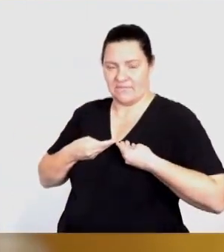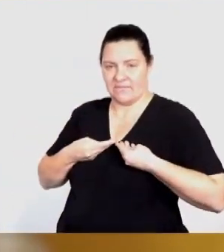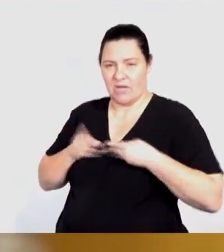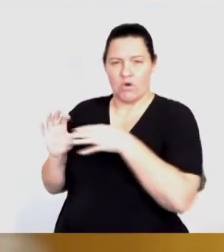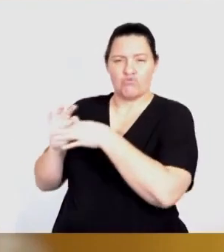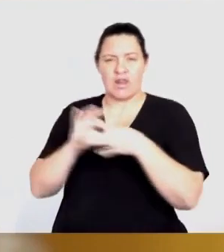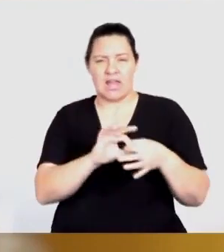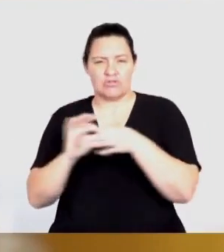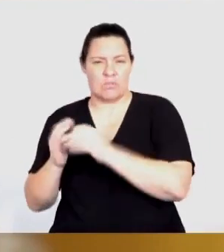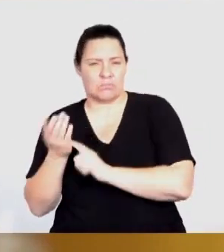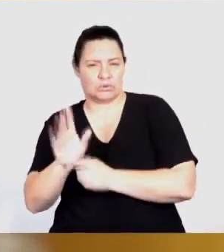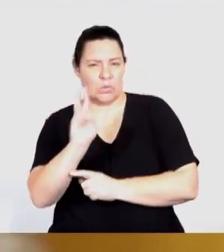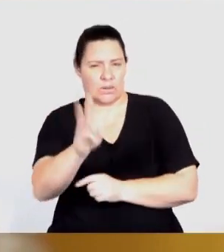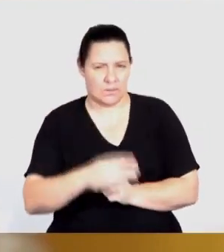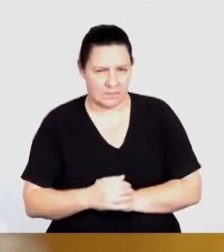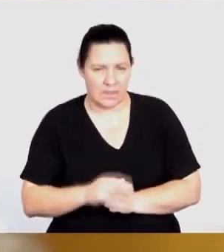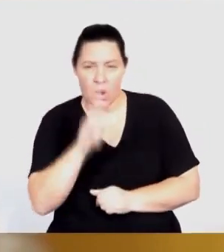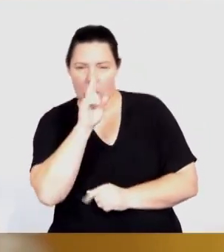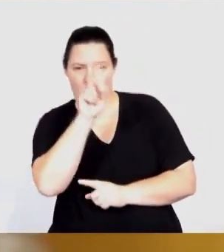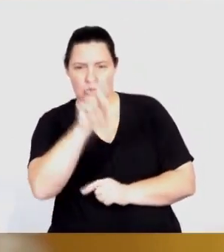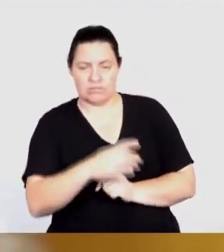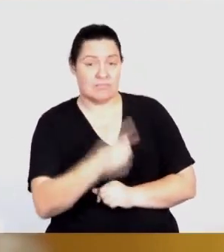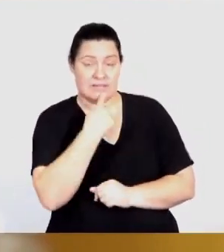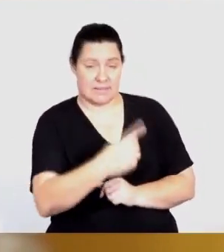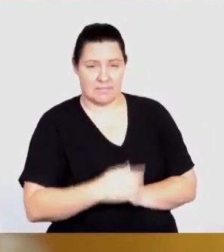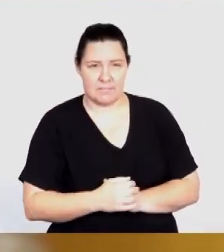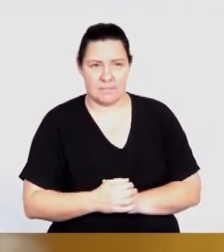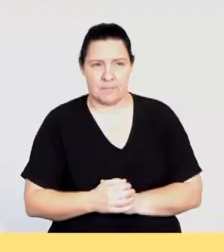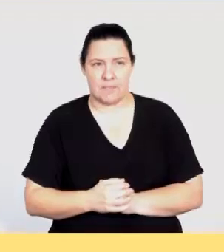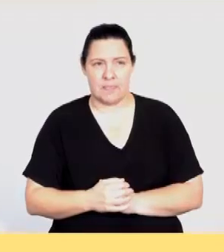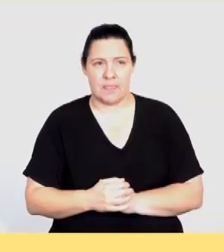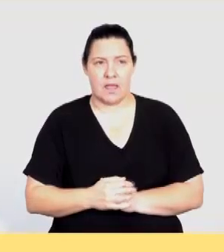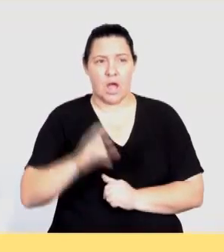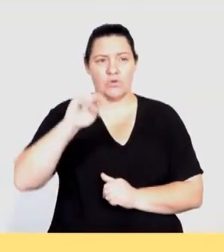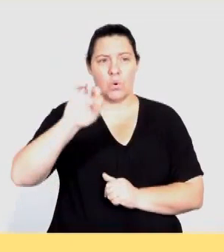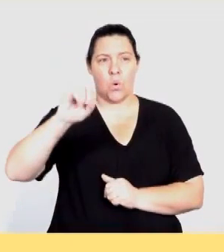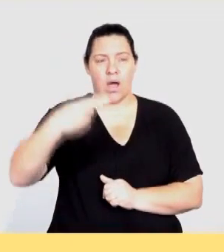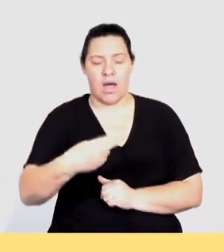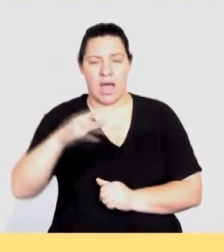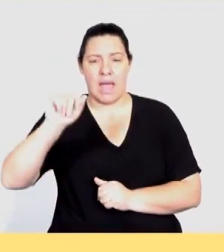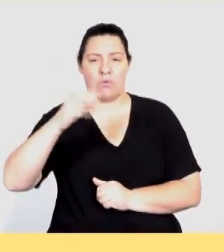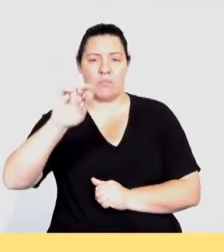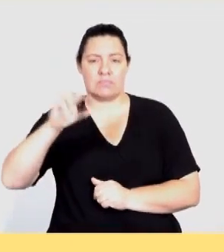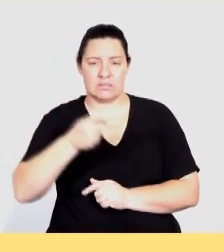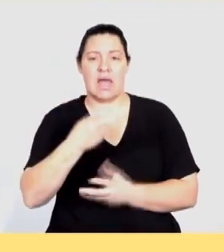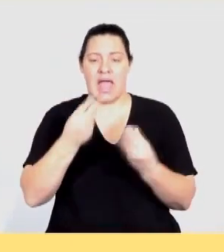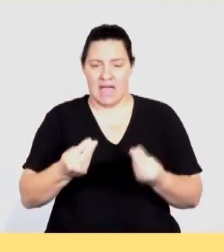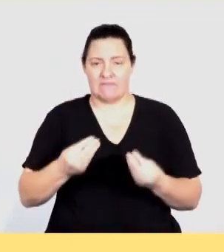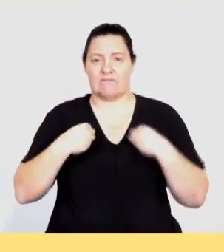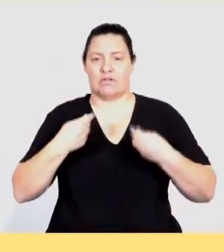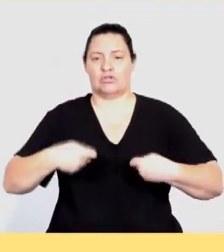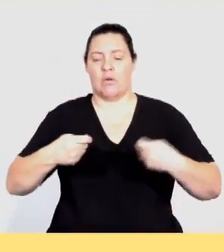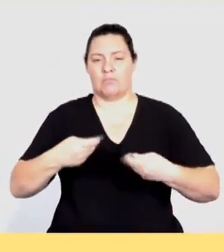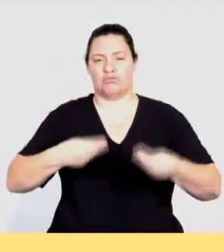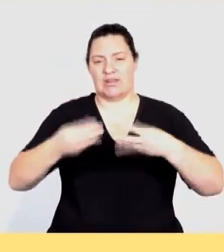the goods back to us. Okay, so let's look at this question. It says, Noah Abrahams